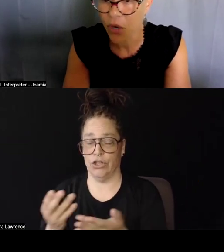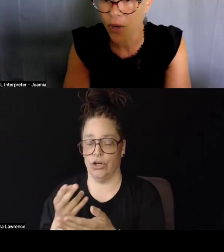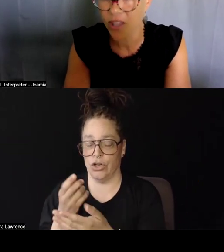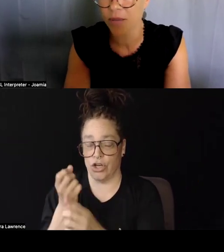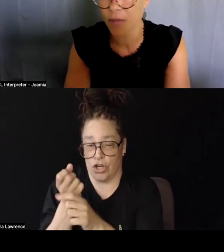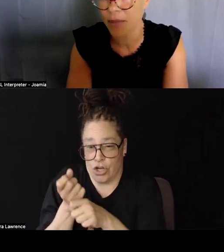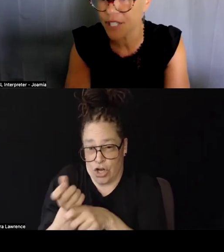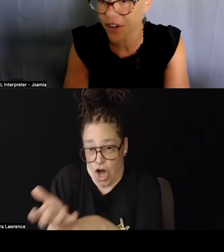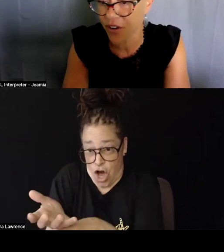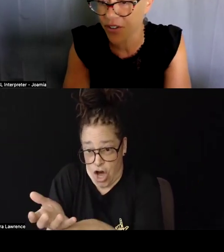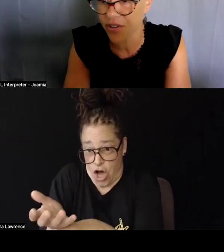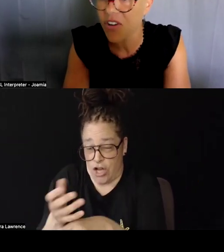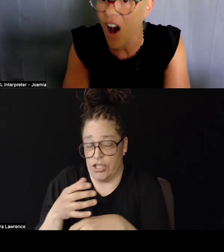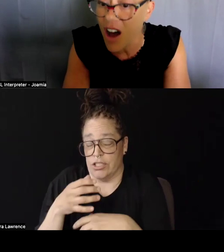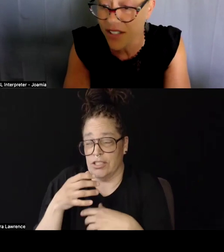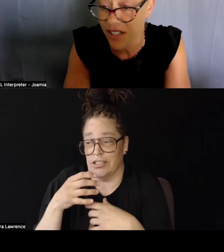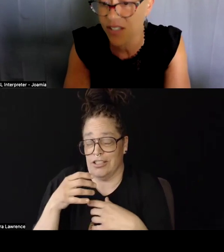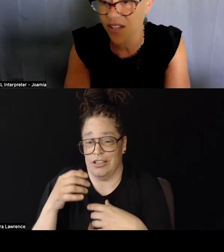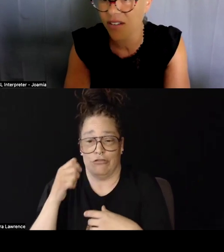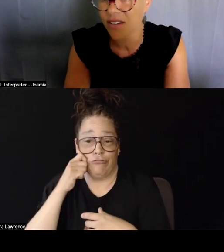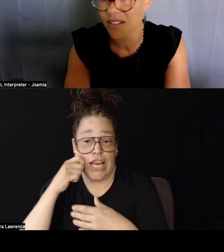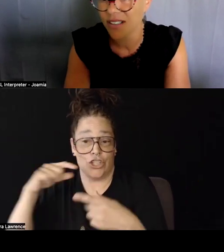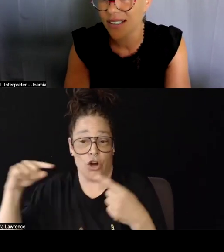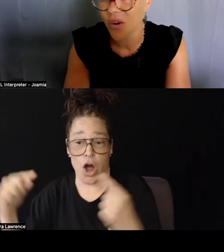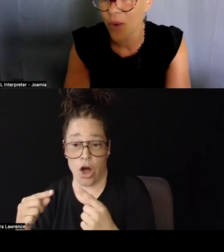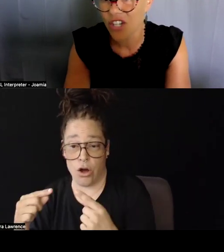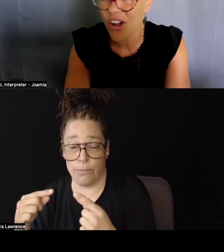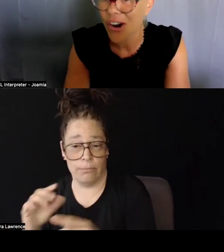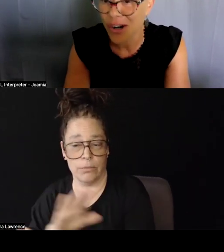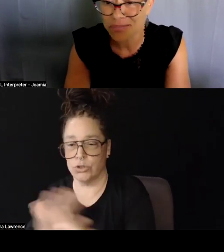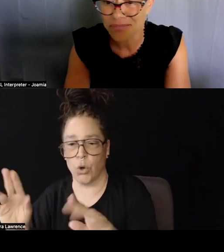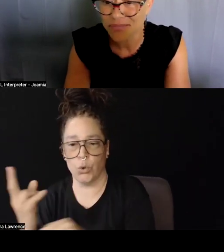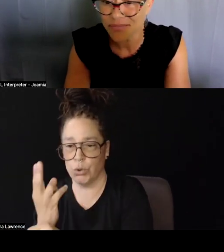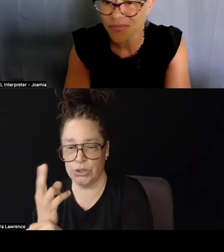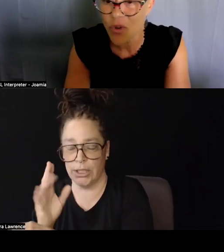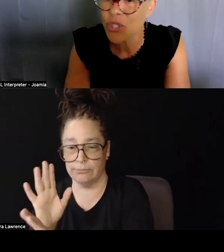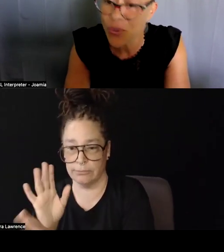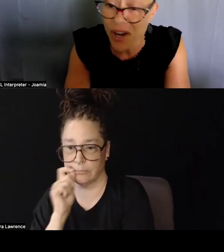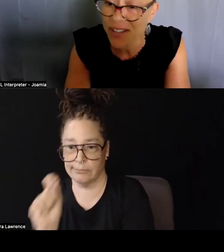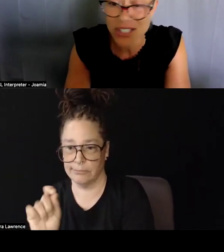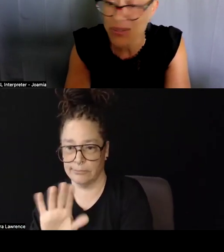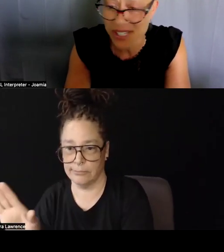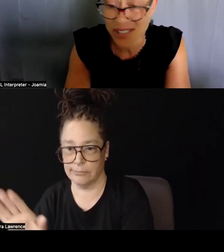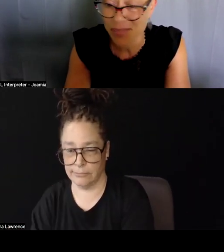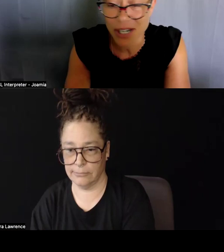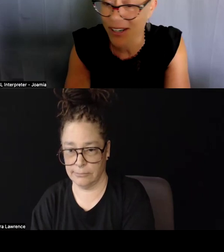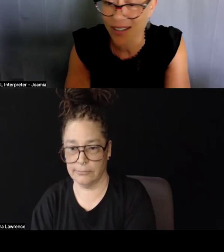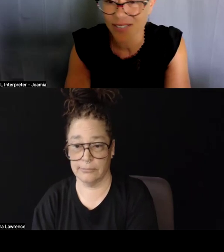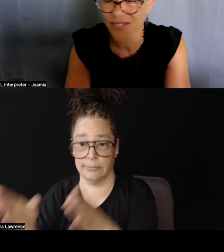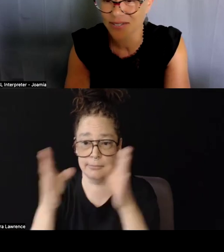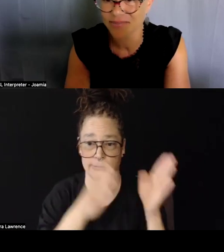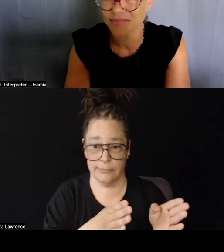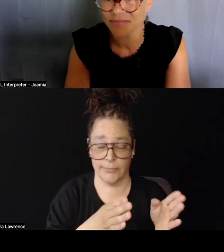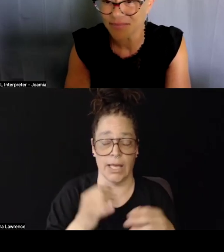If the curriculum and the materials causes racial harm, do not use it,